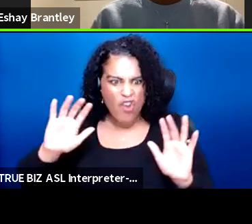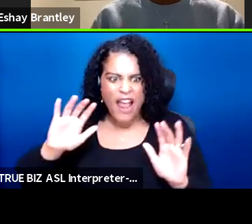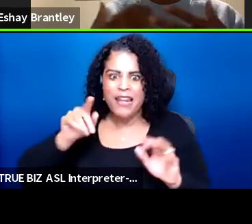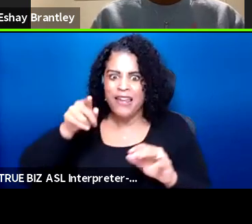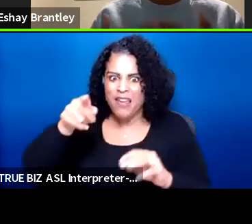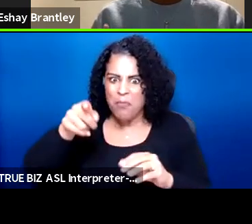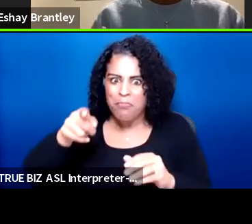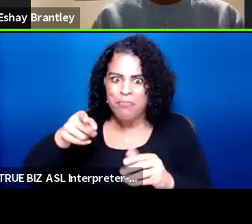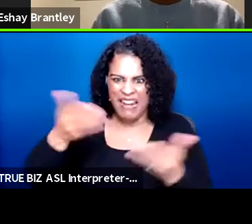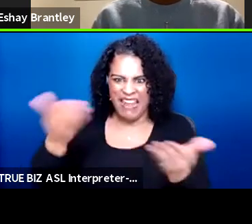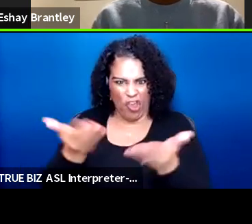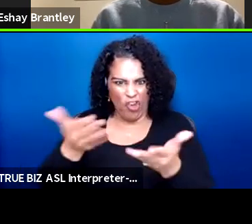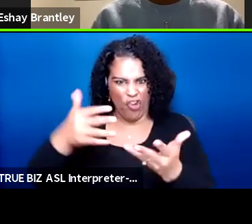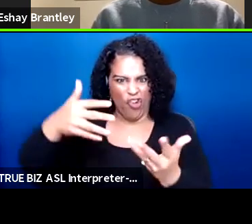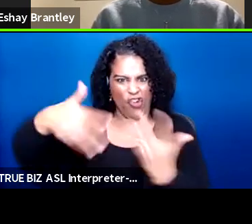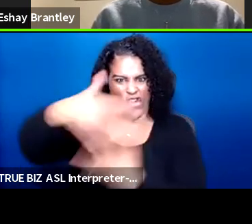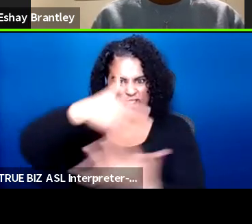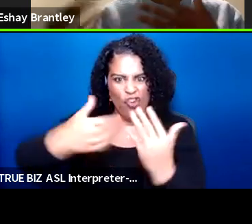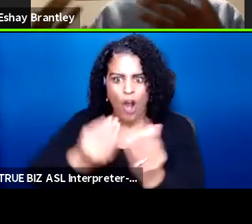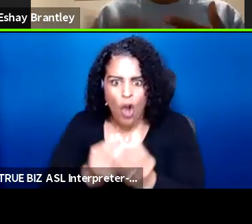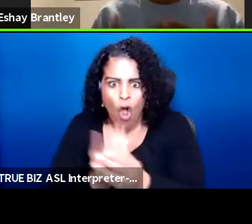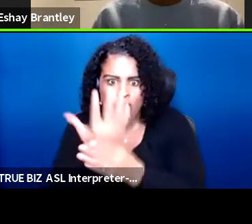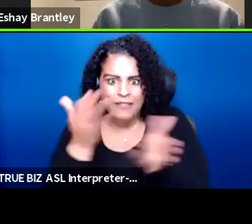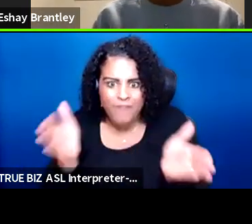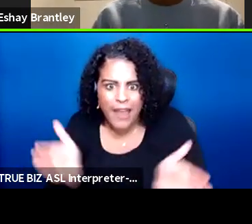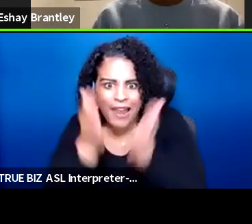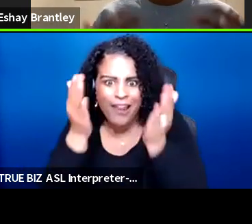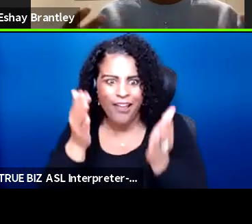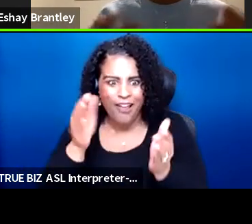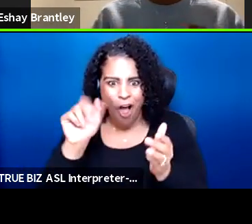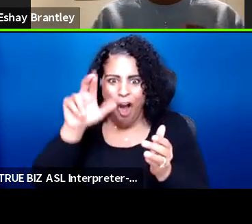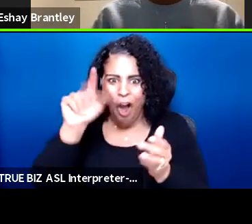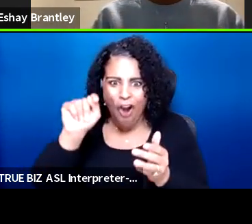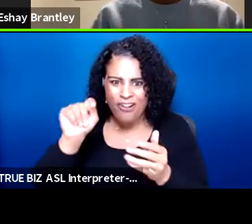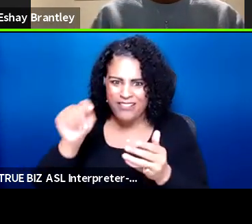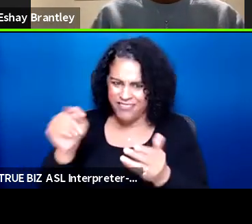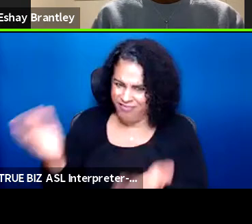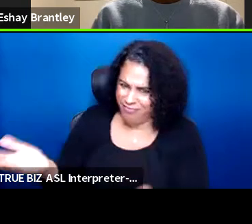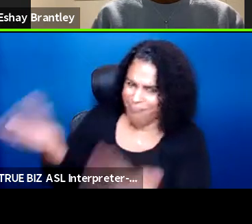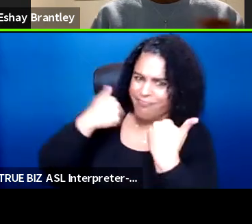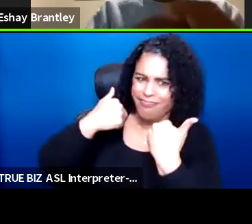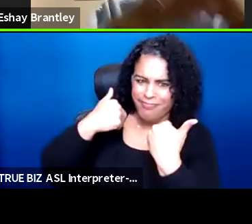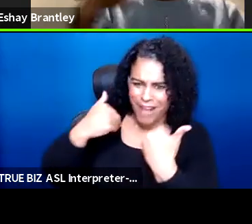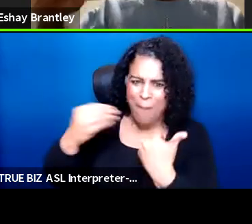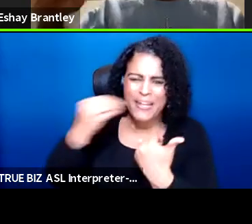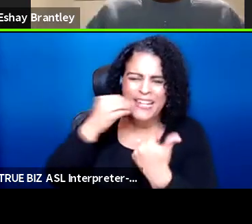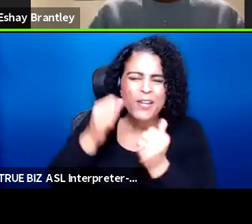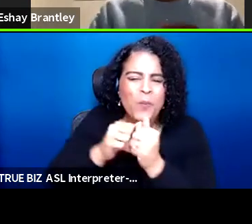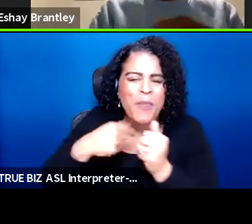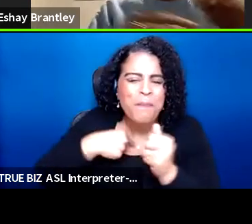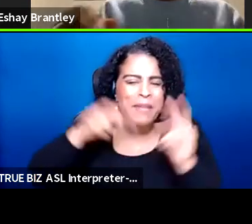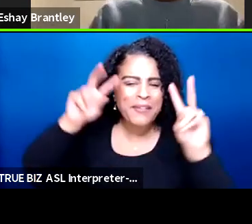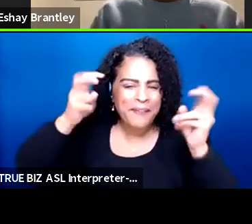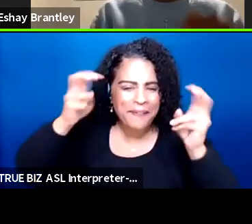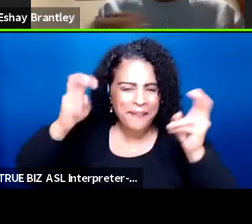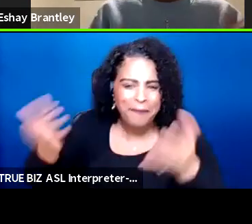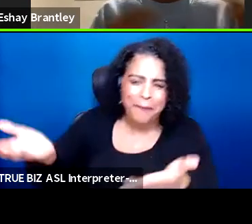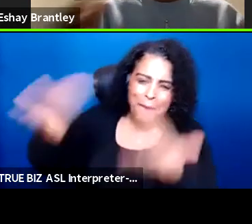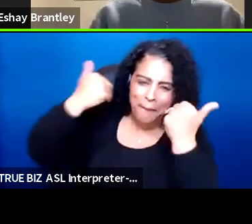cultivating the art scene, and letting them know, come eat with me. We are in community, and just